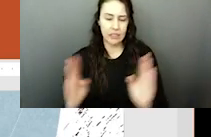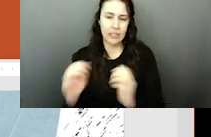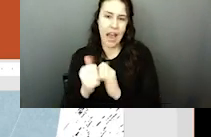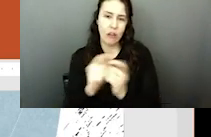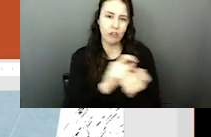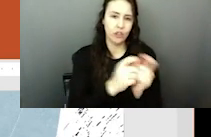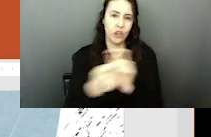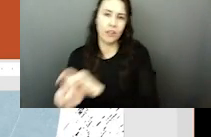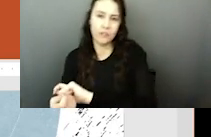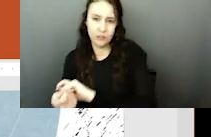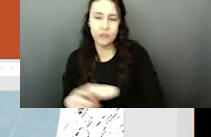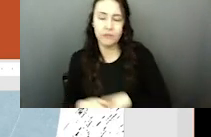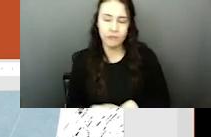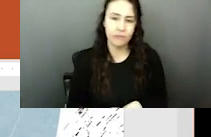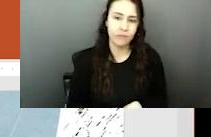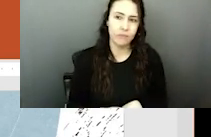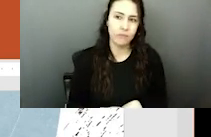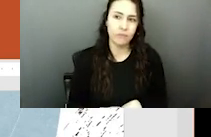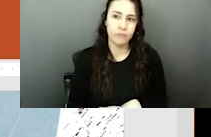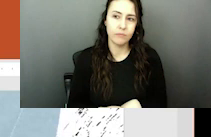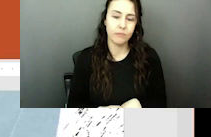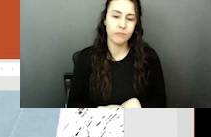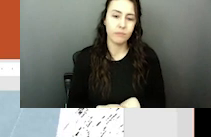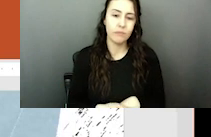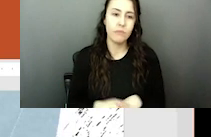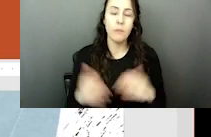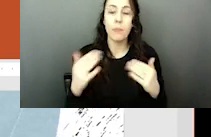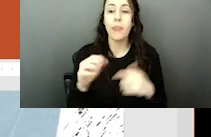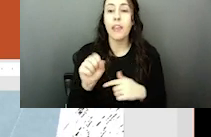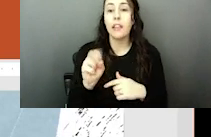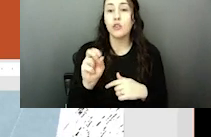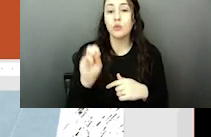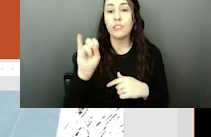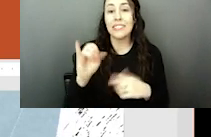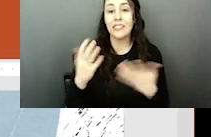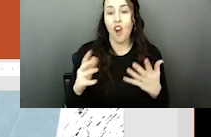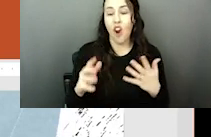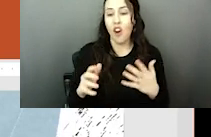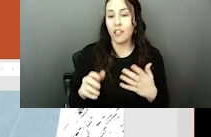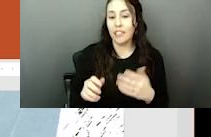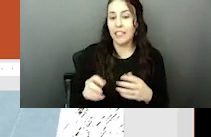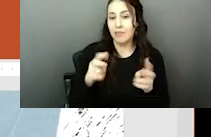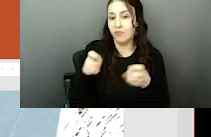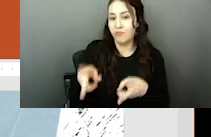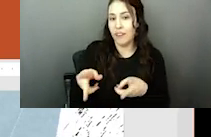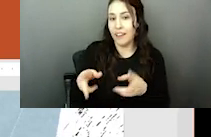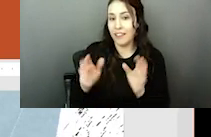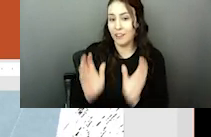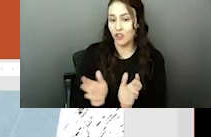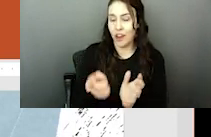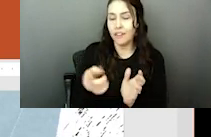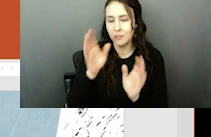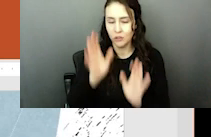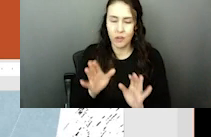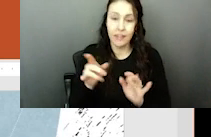evolving. And then Susie has already put this in the chat for us. This is great. If you go to the standards review